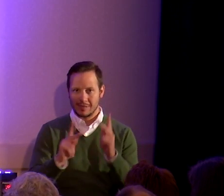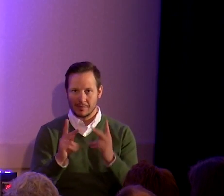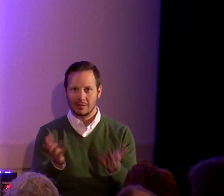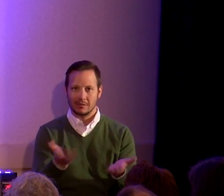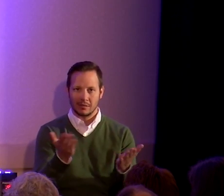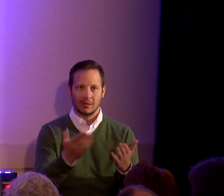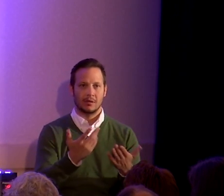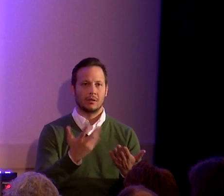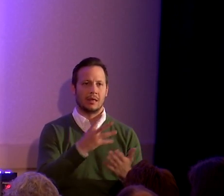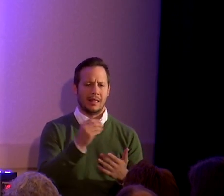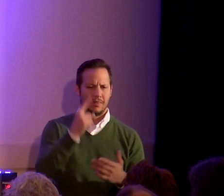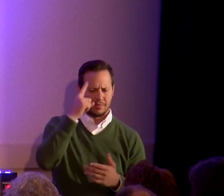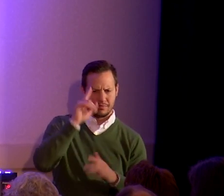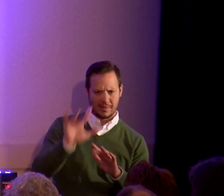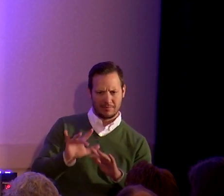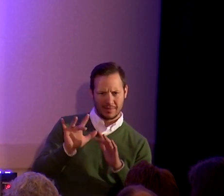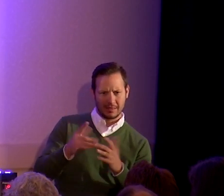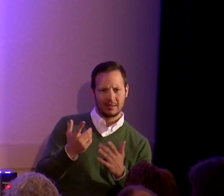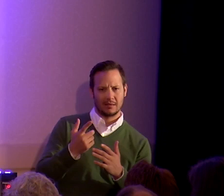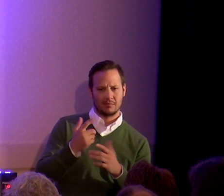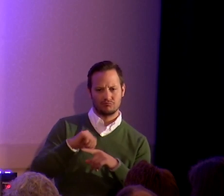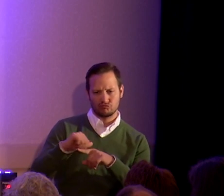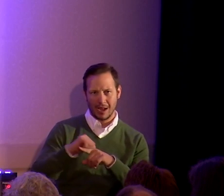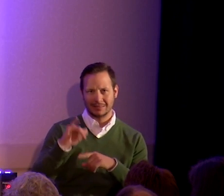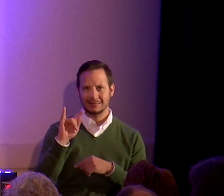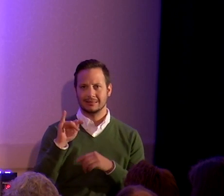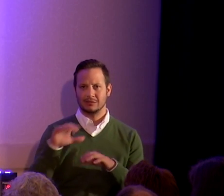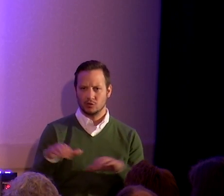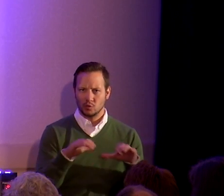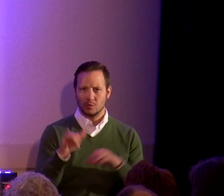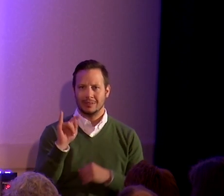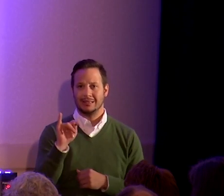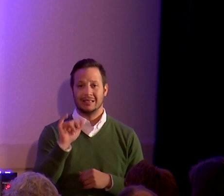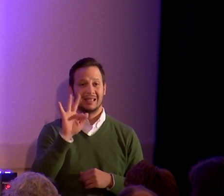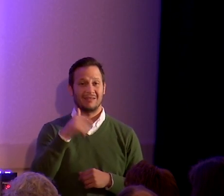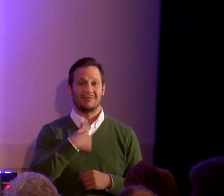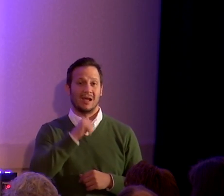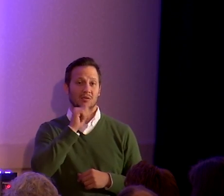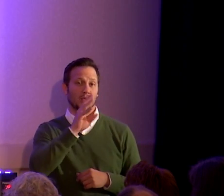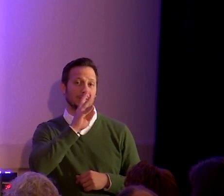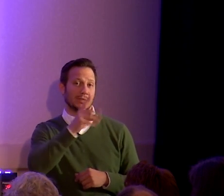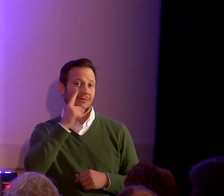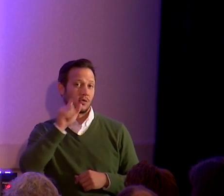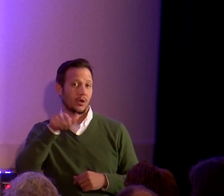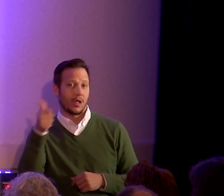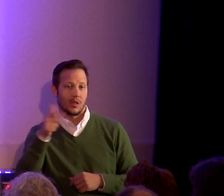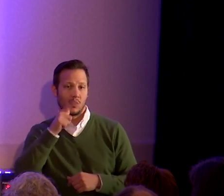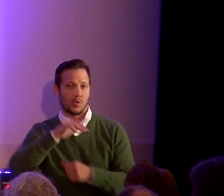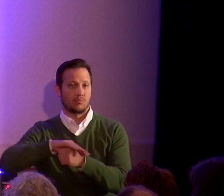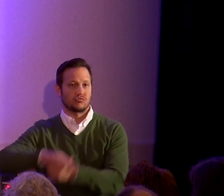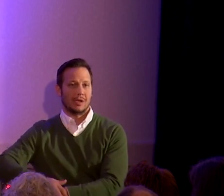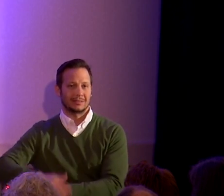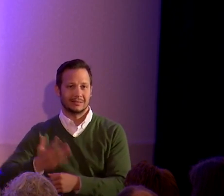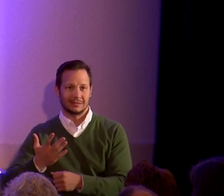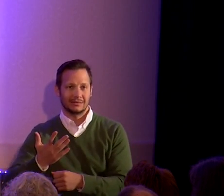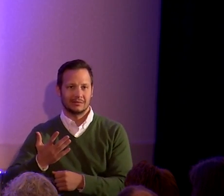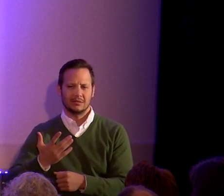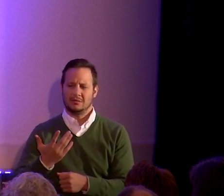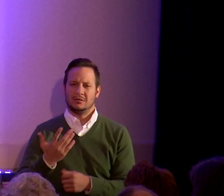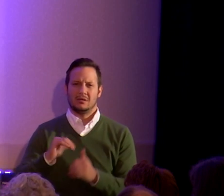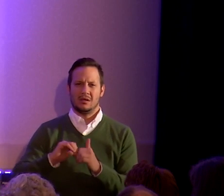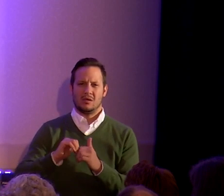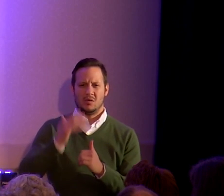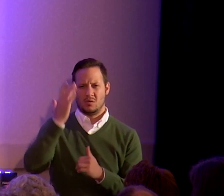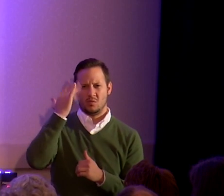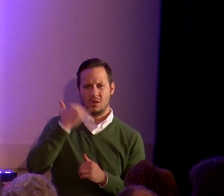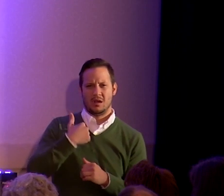to practice empathy and to think about empathy. Because again, if I don't speak for others who are being oppressed, how am I going to expect